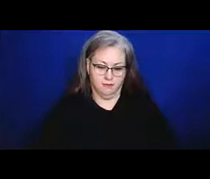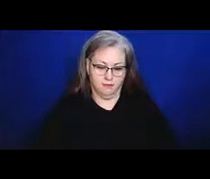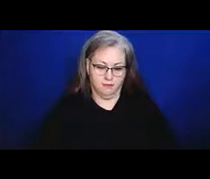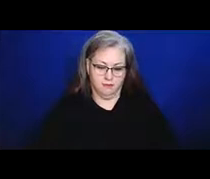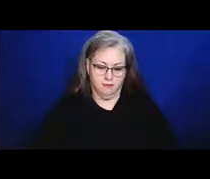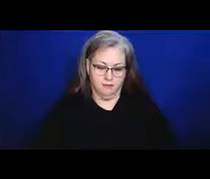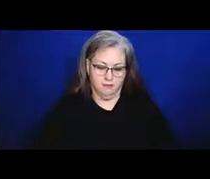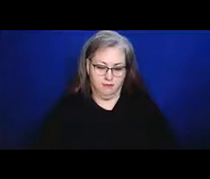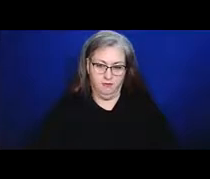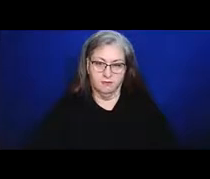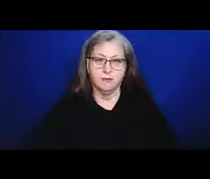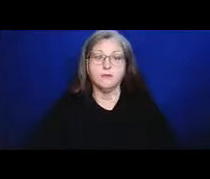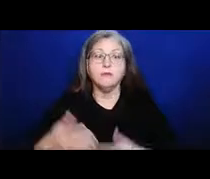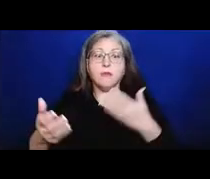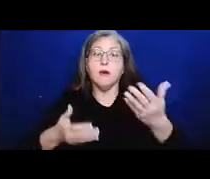Welcome, everyone.